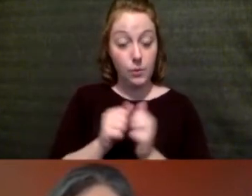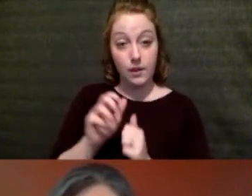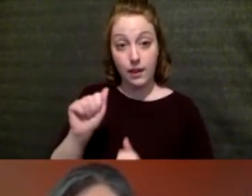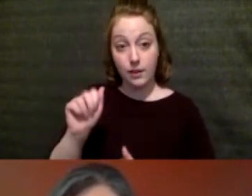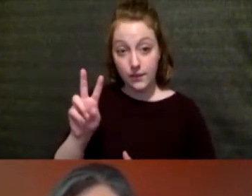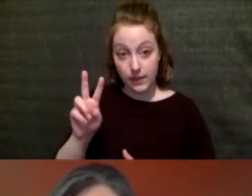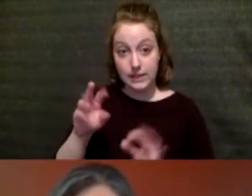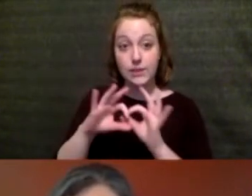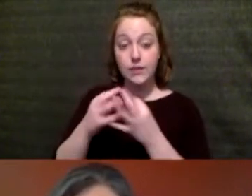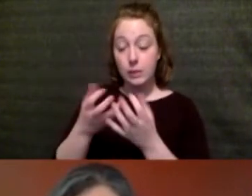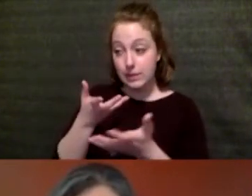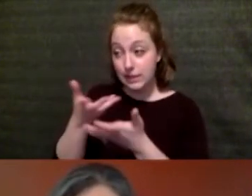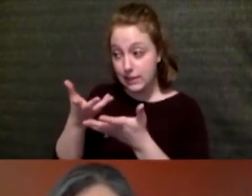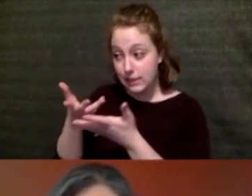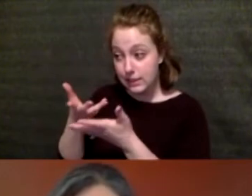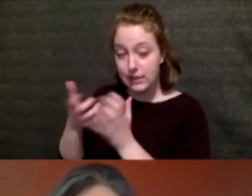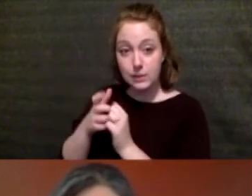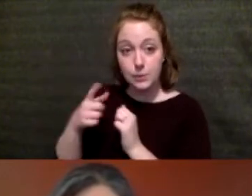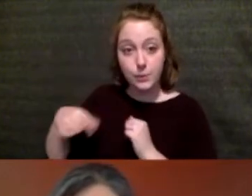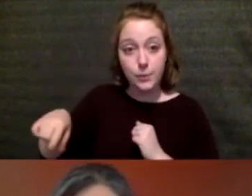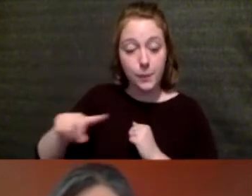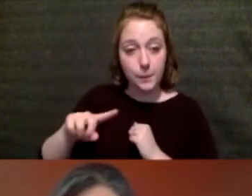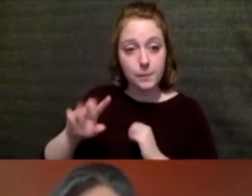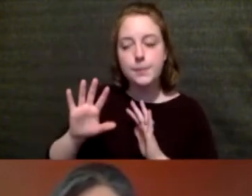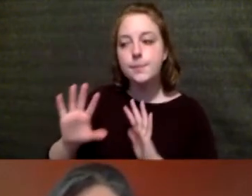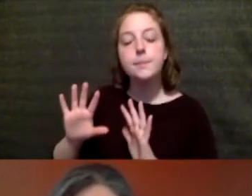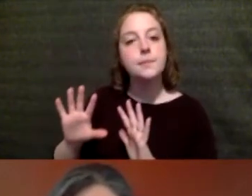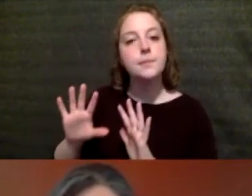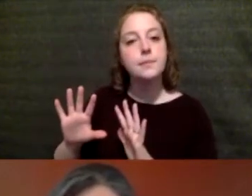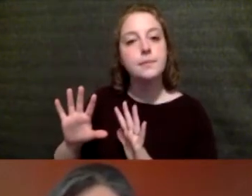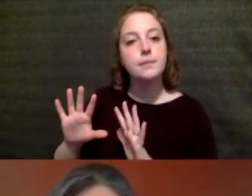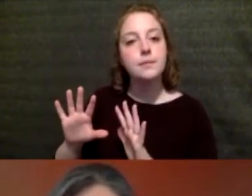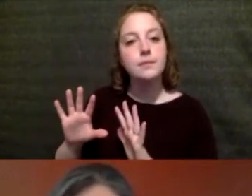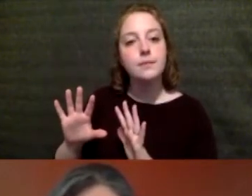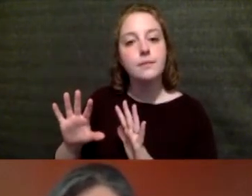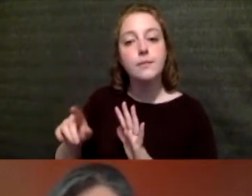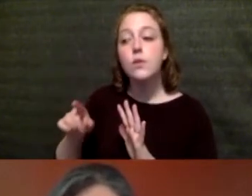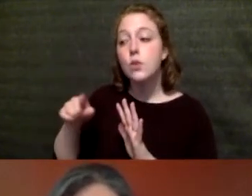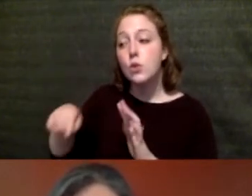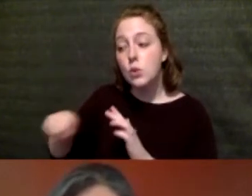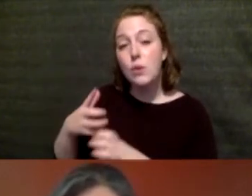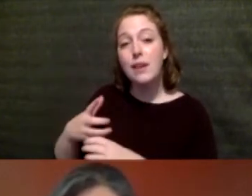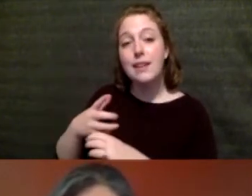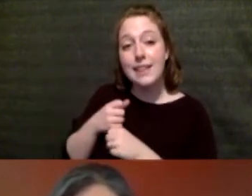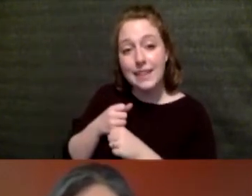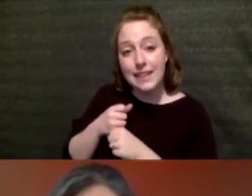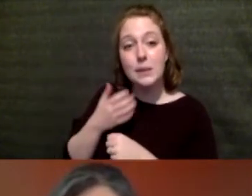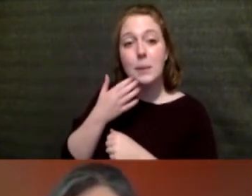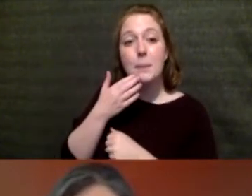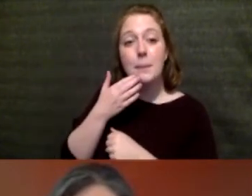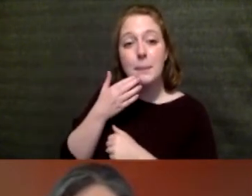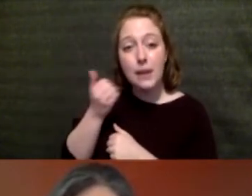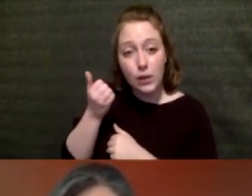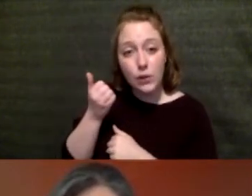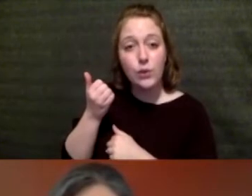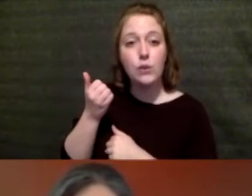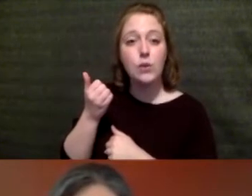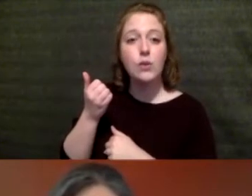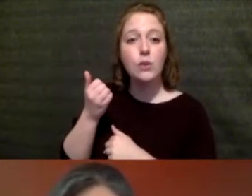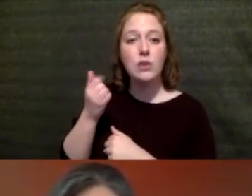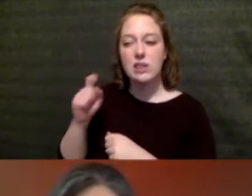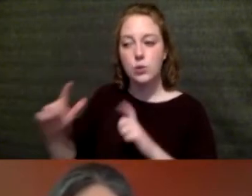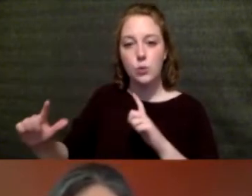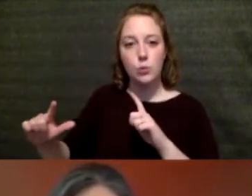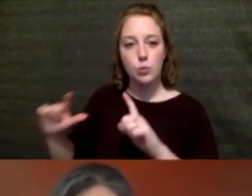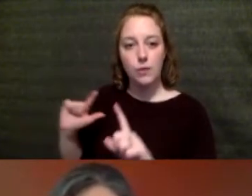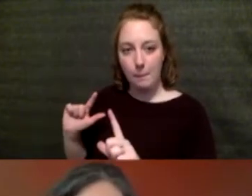families to say, you know, you're getting a better, we, we need to frame it in this